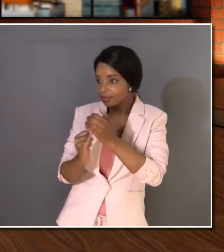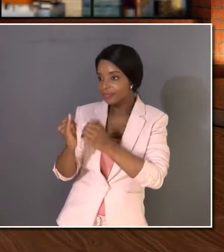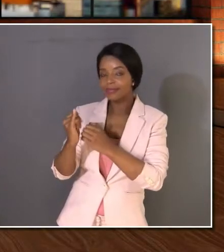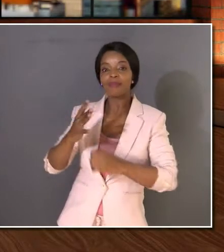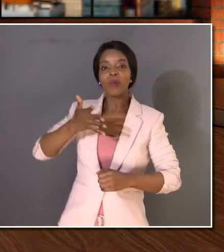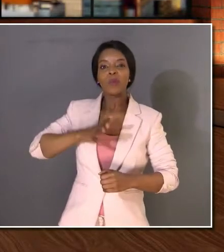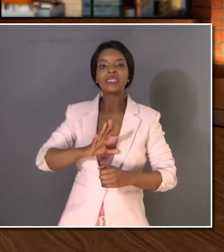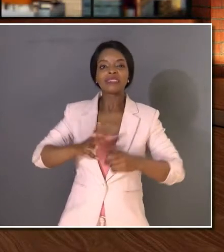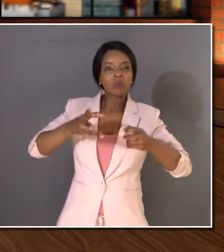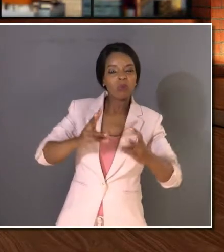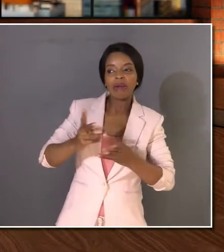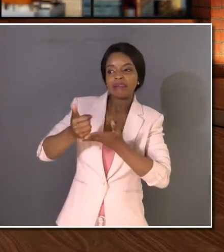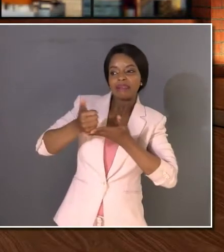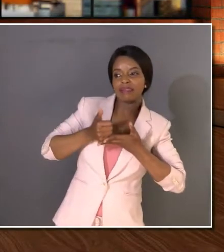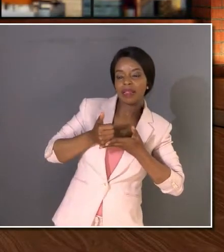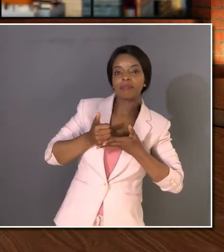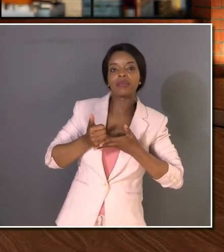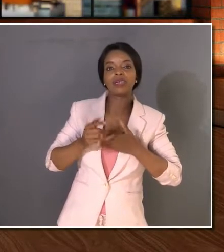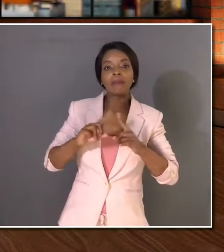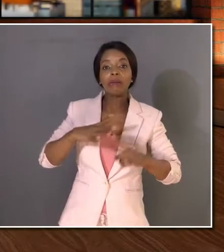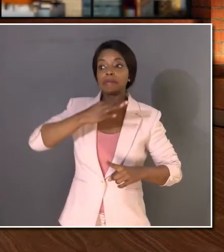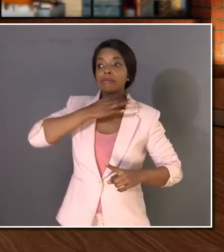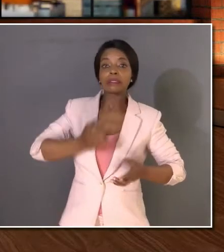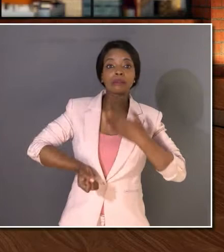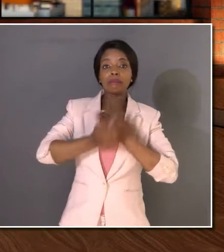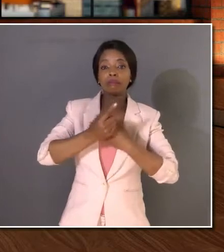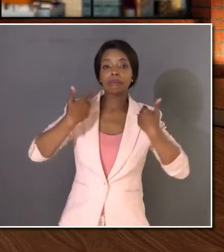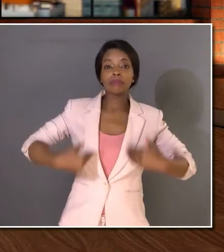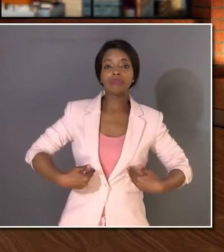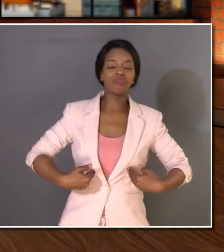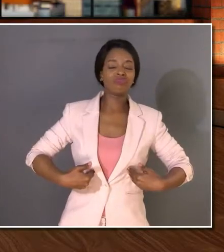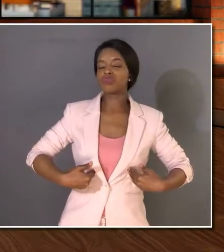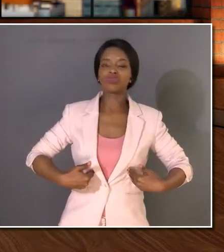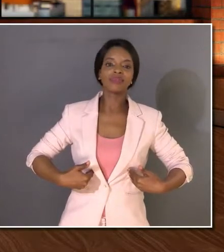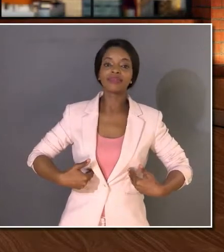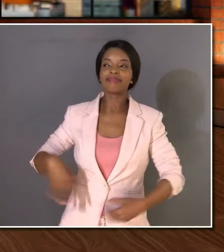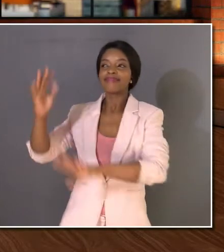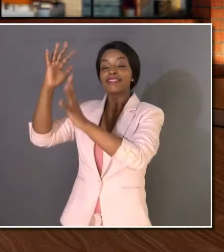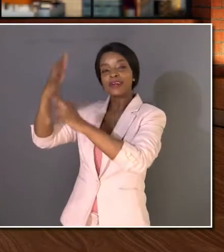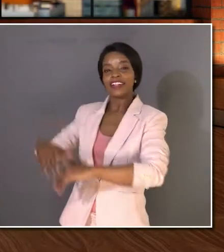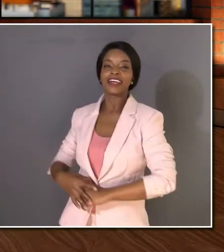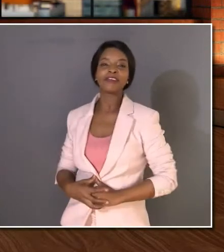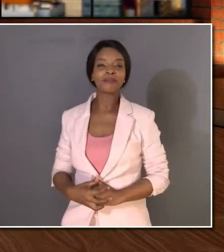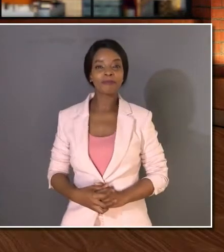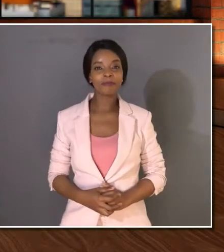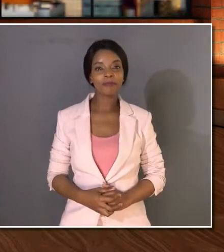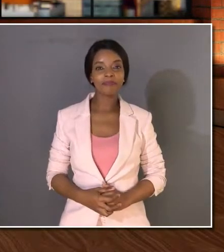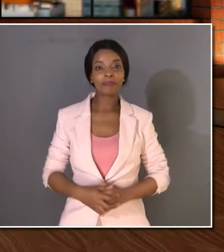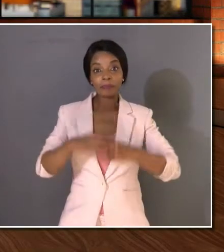seeking support without putting themselves at risk. Well done. And up next,